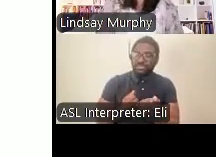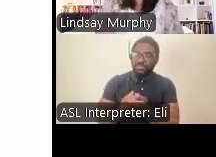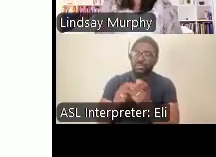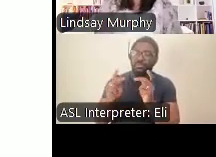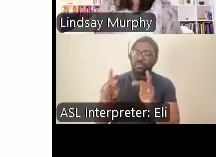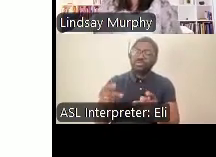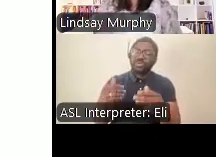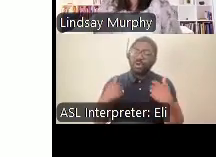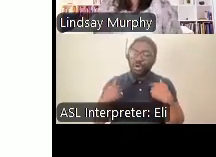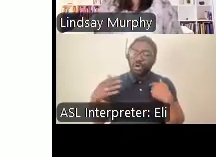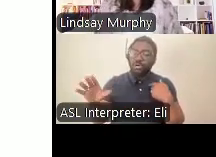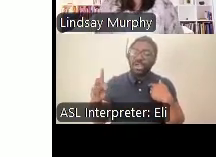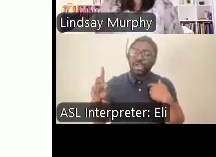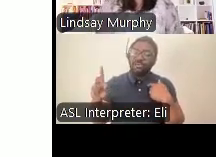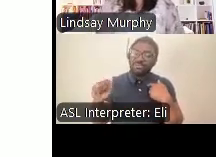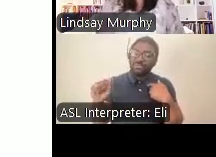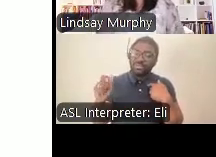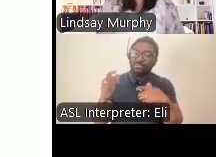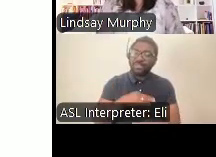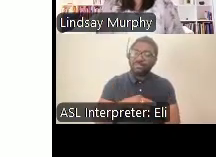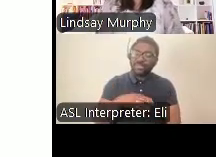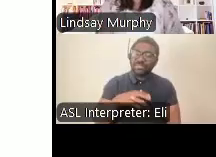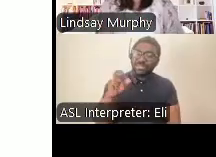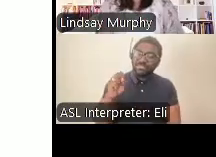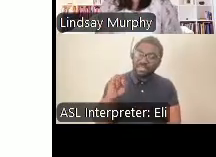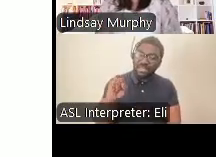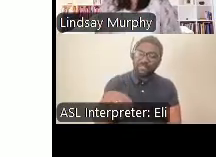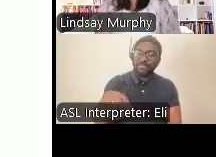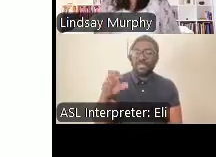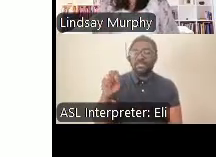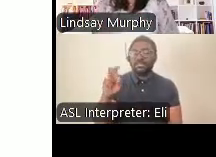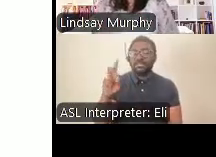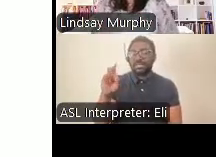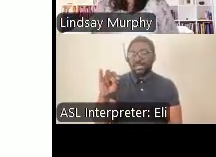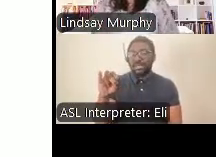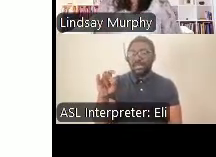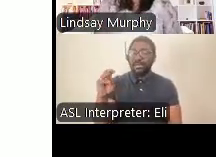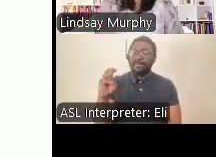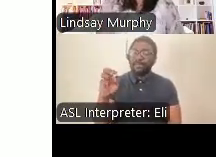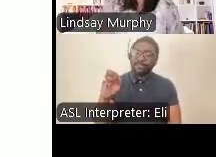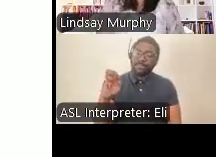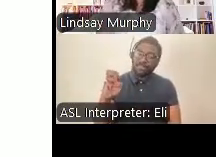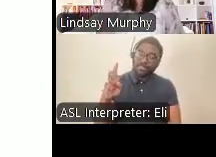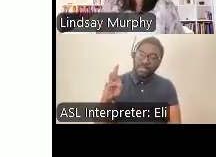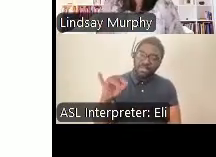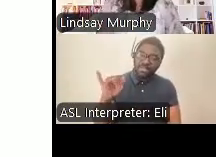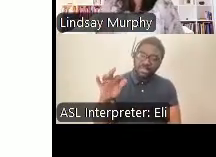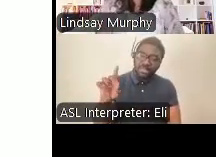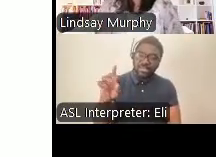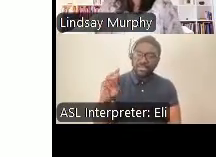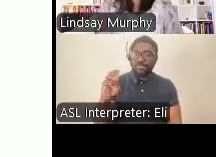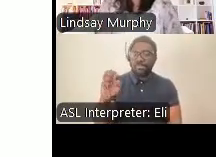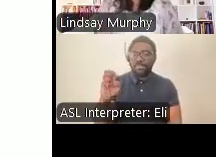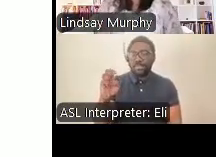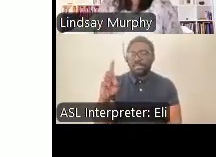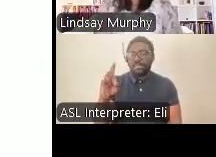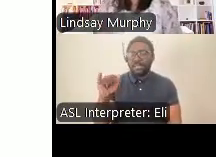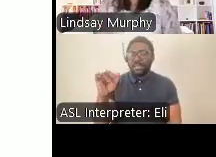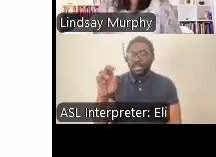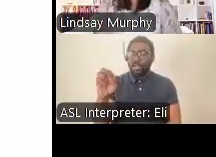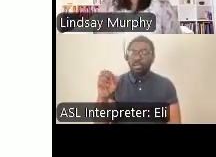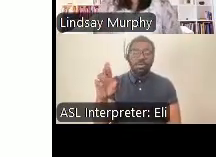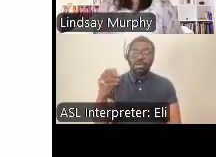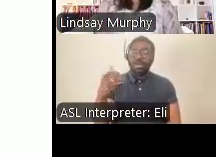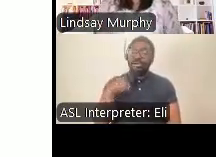whether SSI, SSDI, whether they have Medicaid or Medicare, and have questions or concerns about returning back